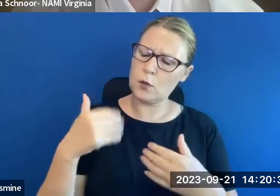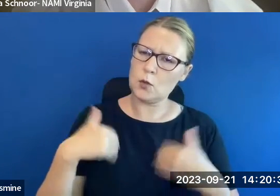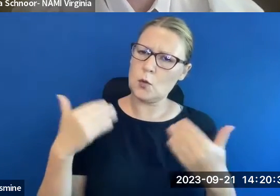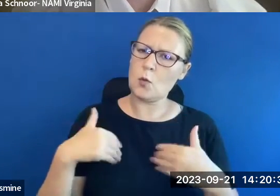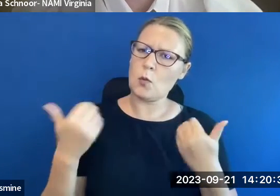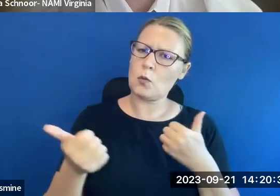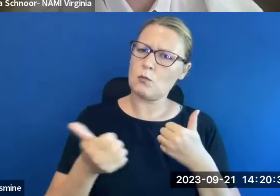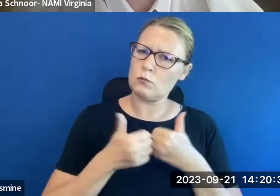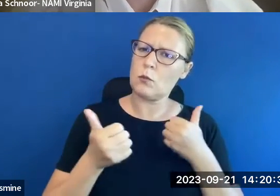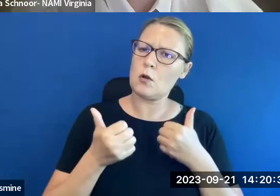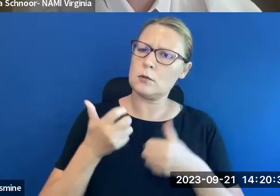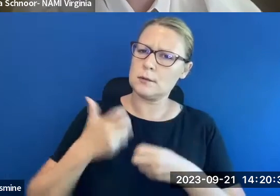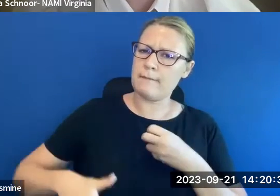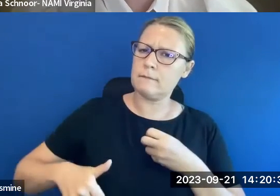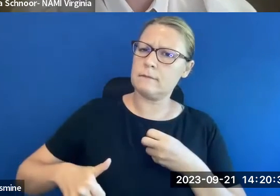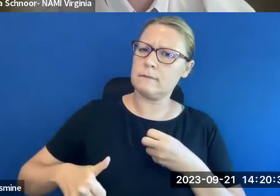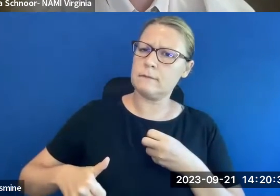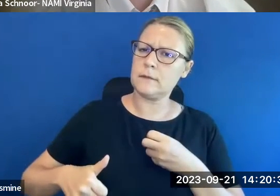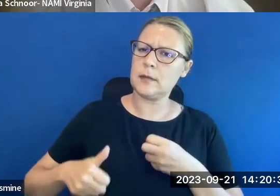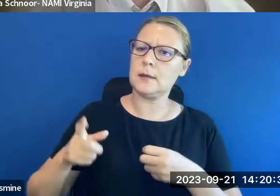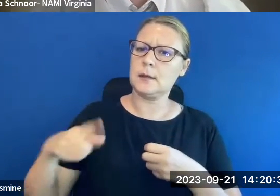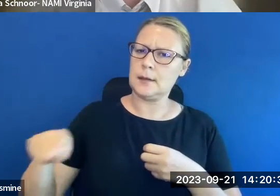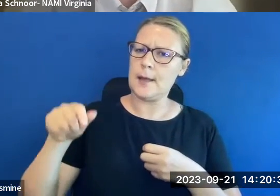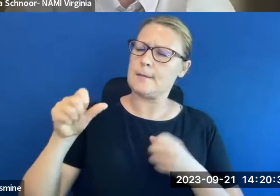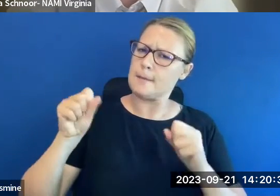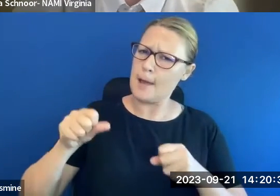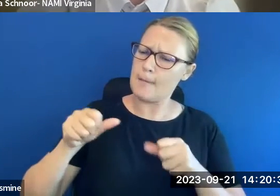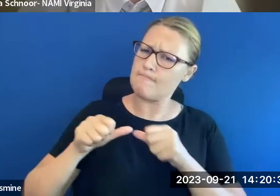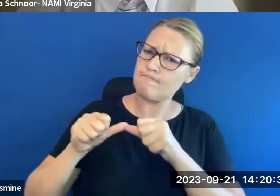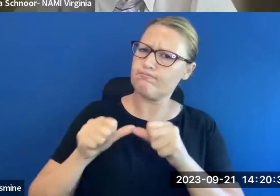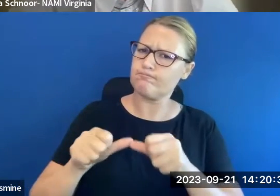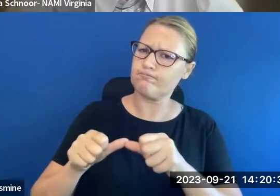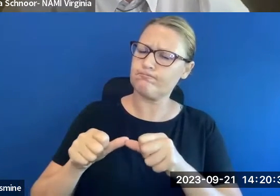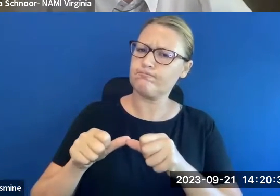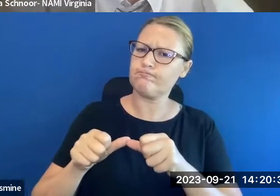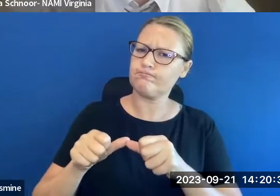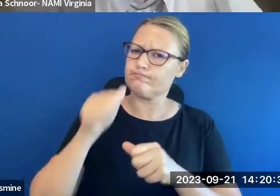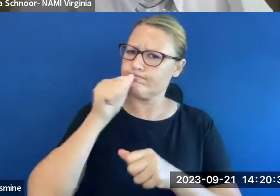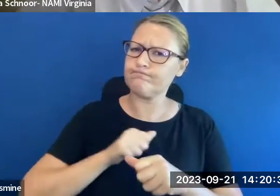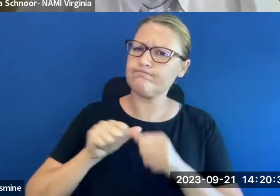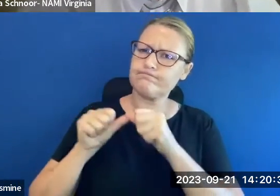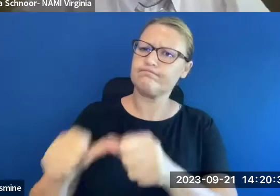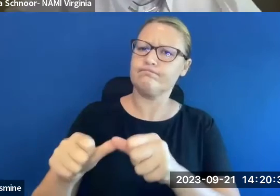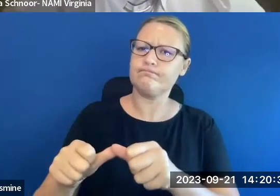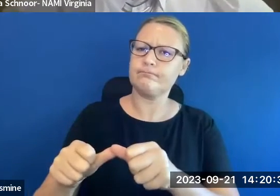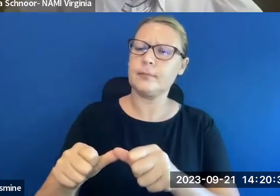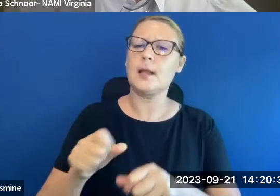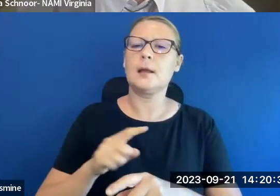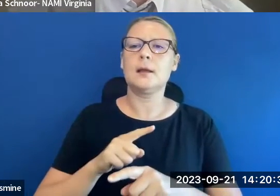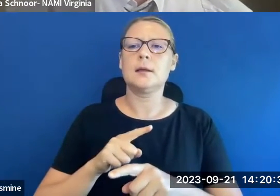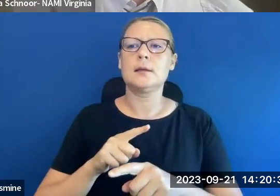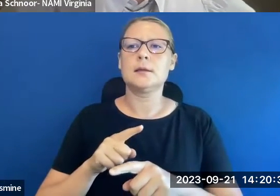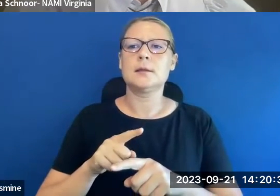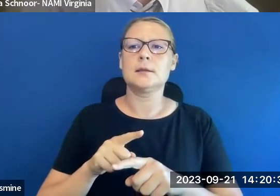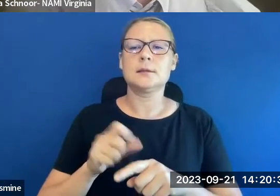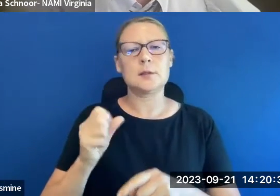I don't believe it's impacting them fully. However, it does have the capacity to. And I